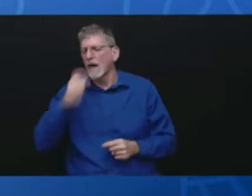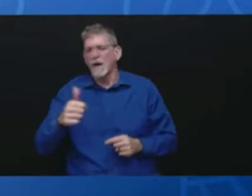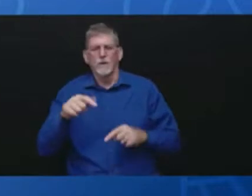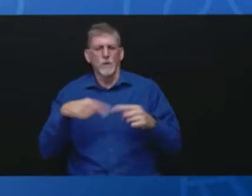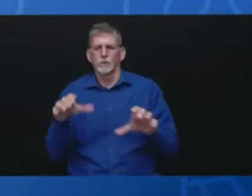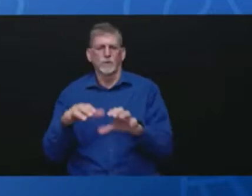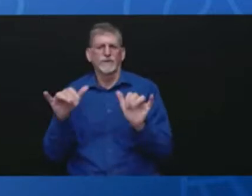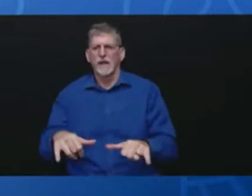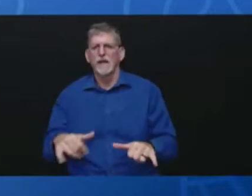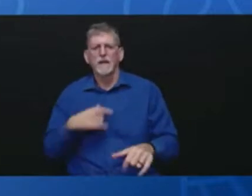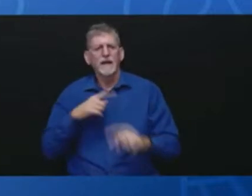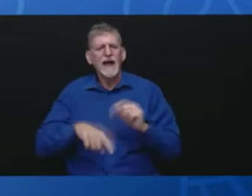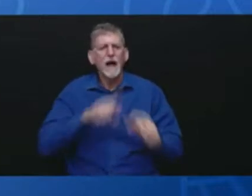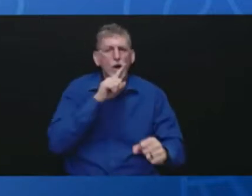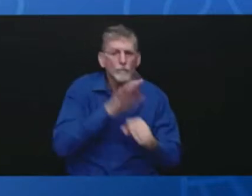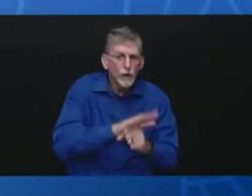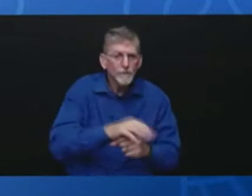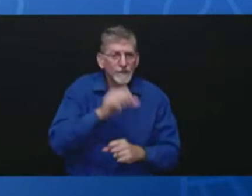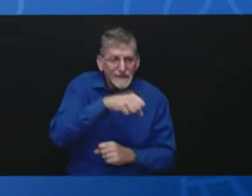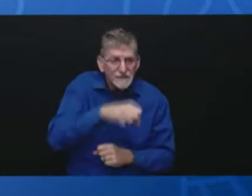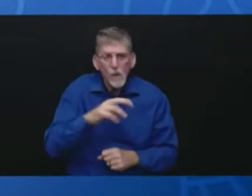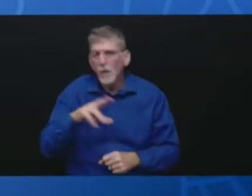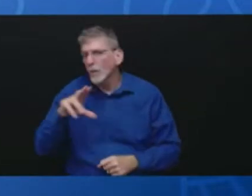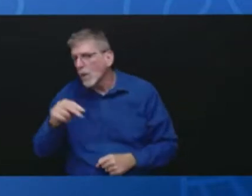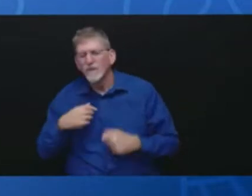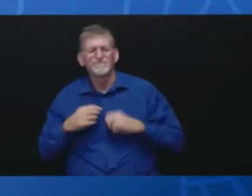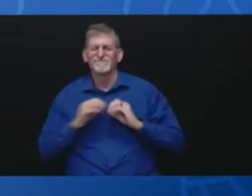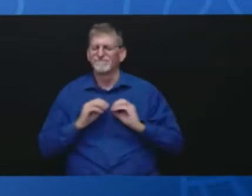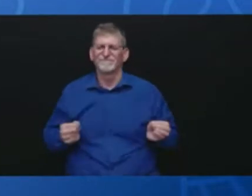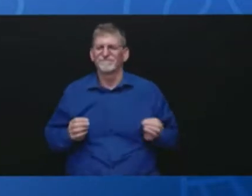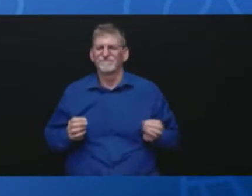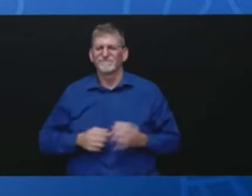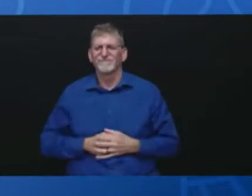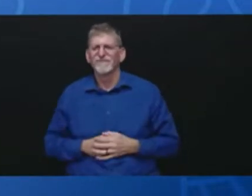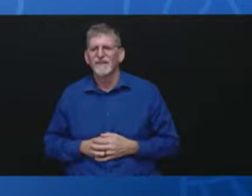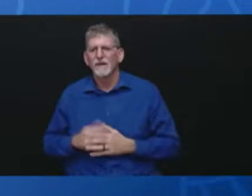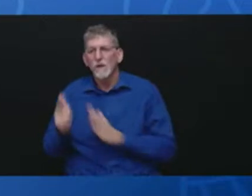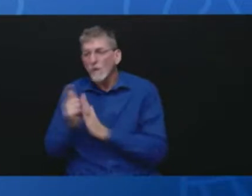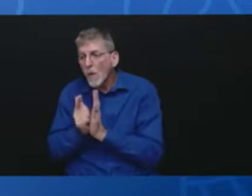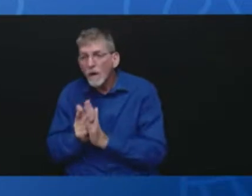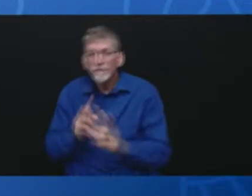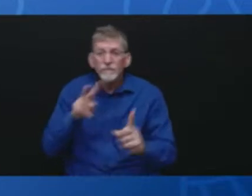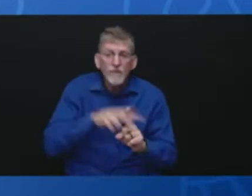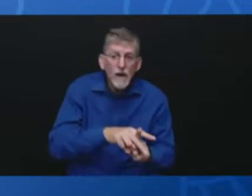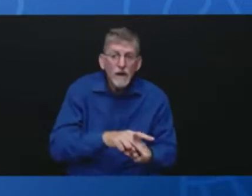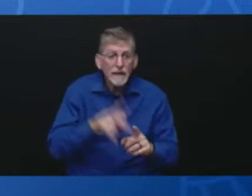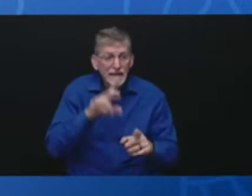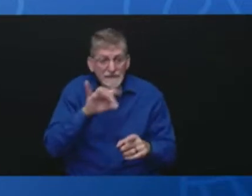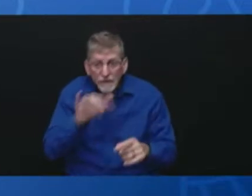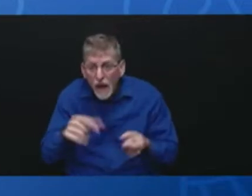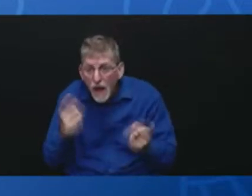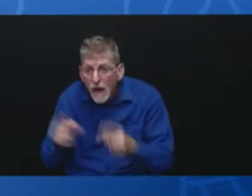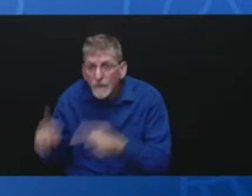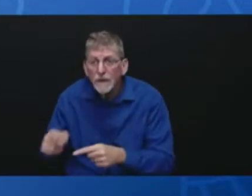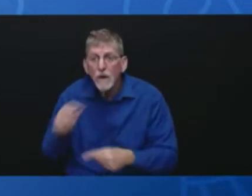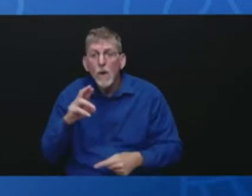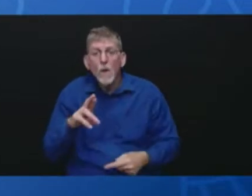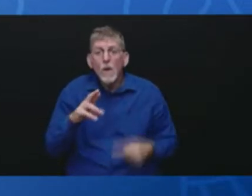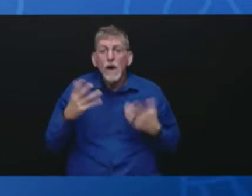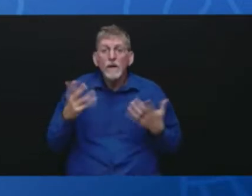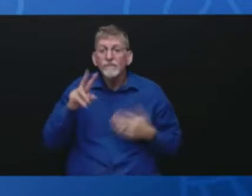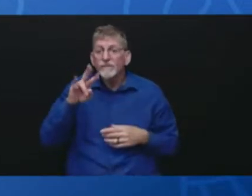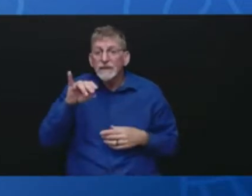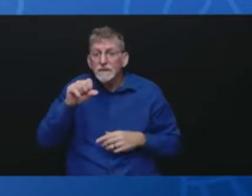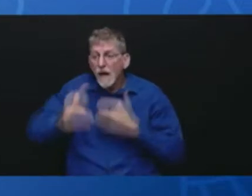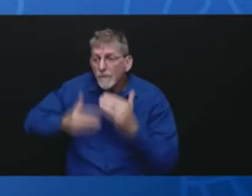to laws, to court filings that occur, or to the visa process for individuals. I'm